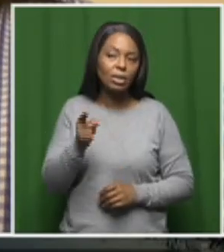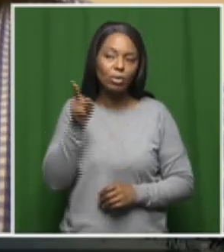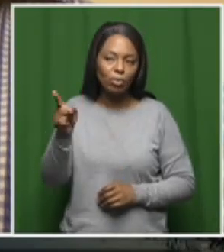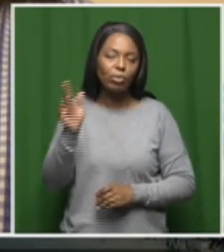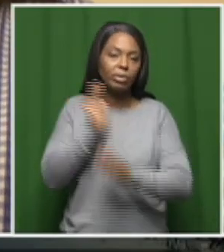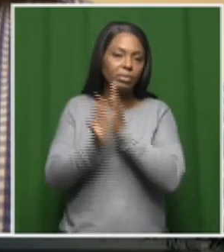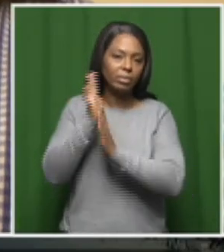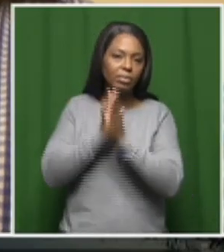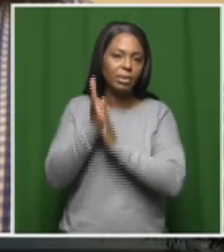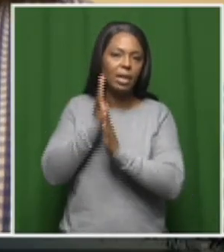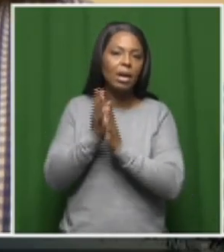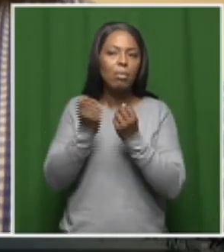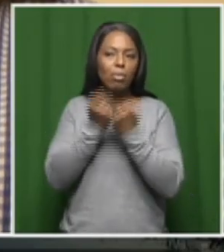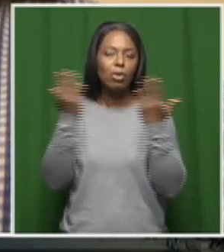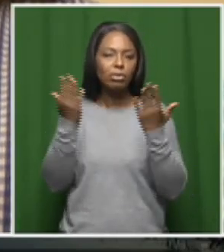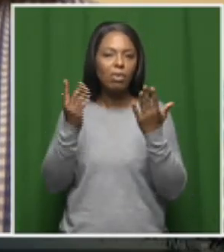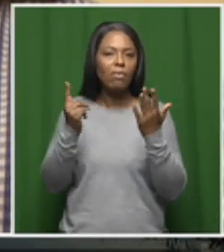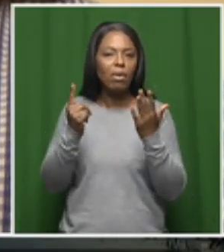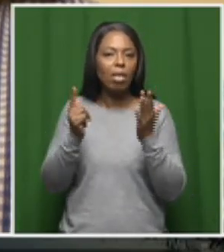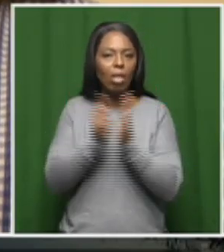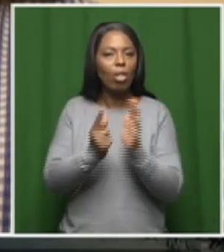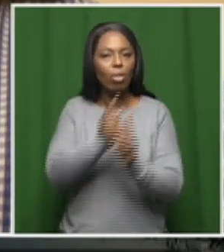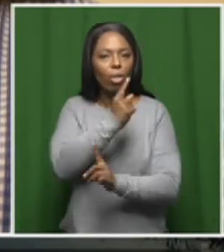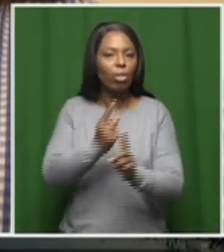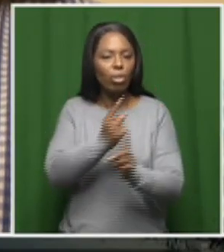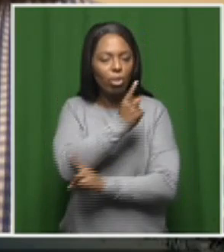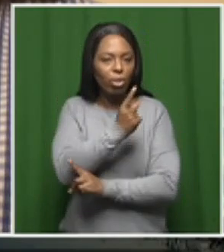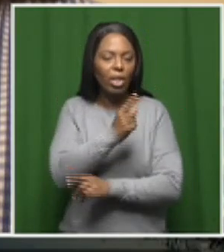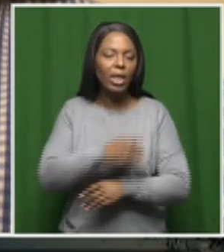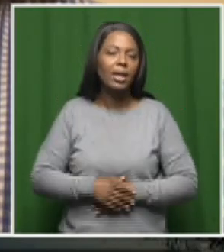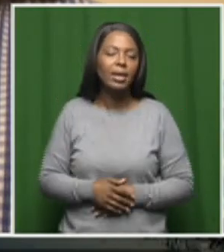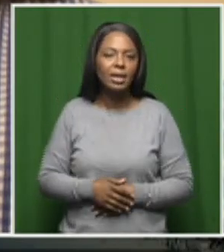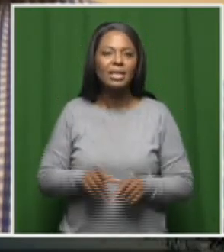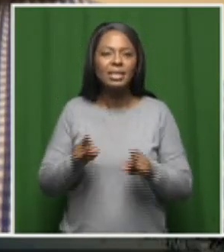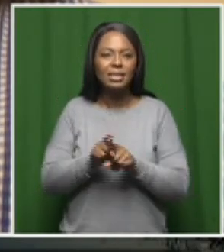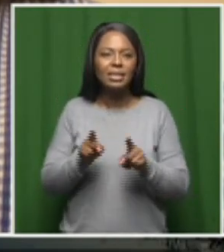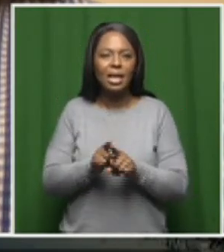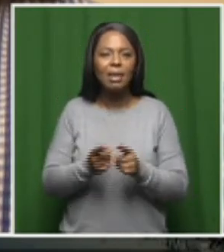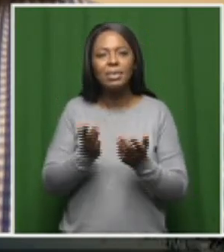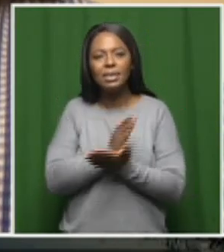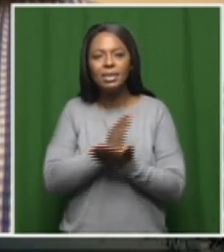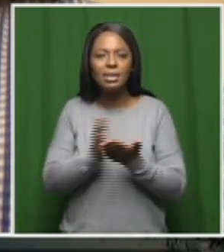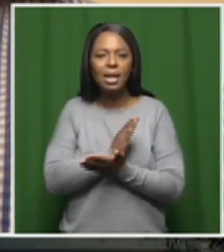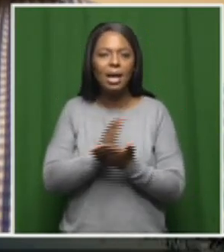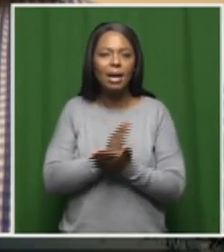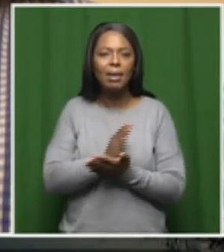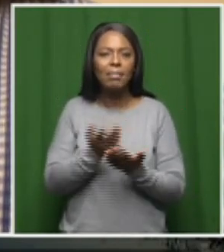been a lot of inefficiency and bills. I mean, disputed bills amounts and estimate